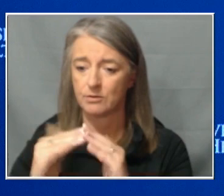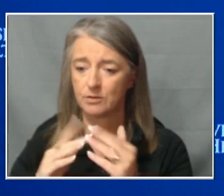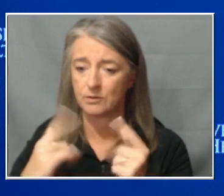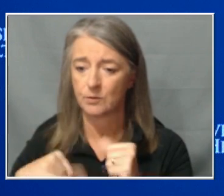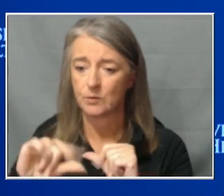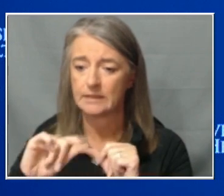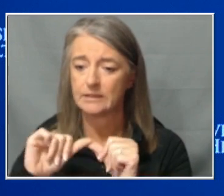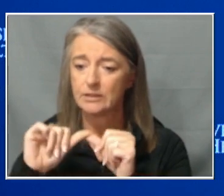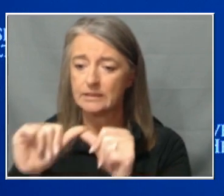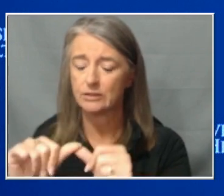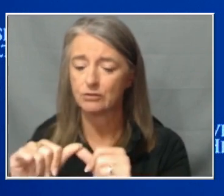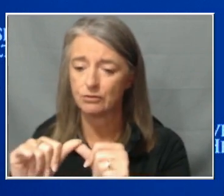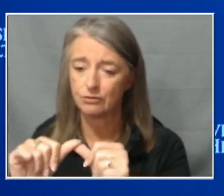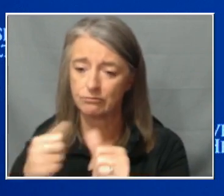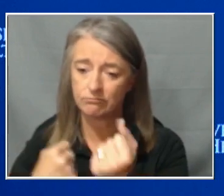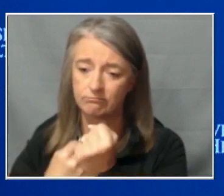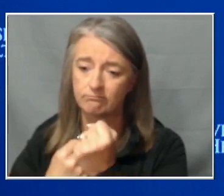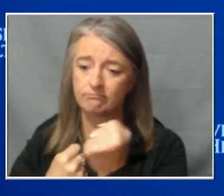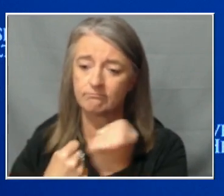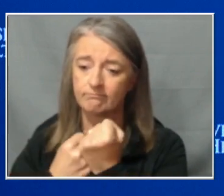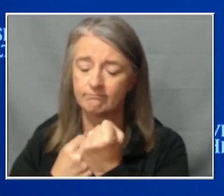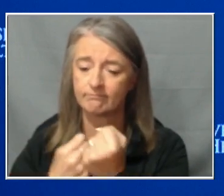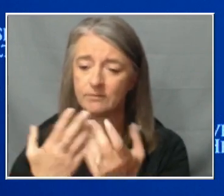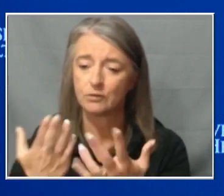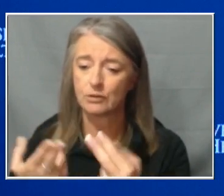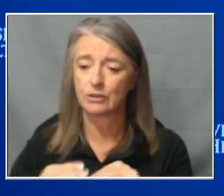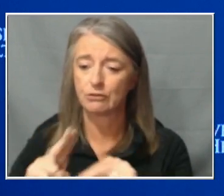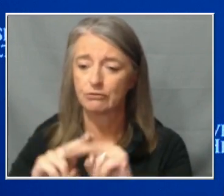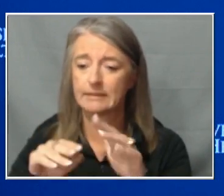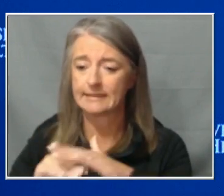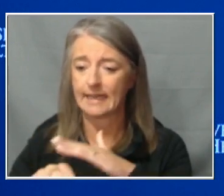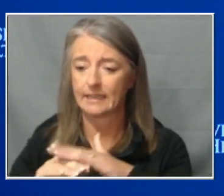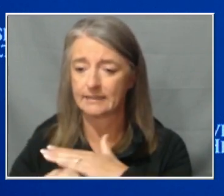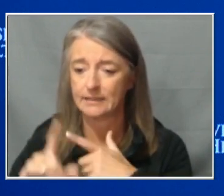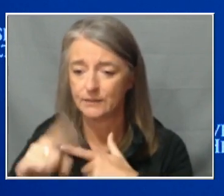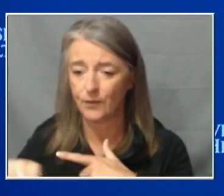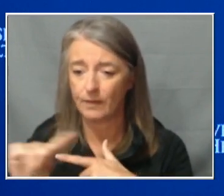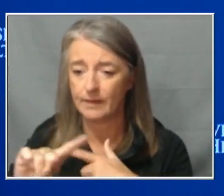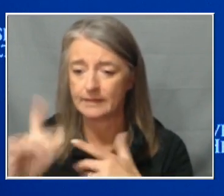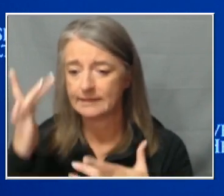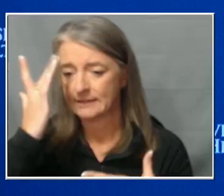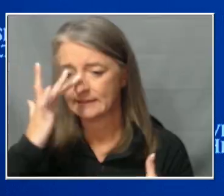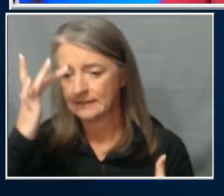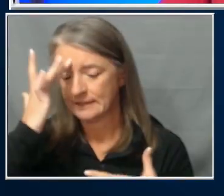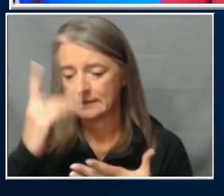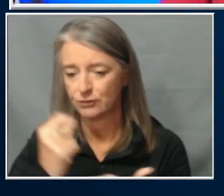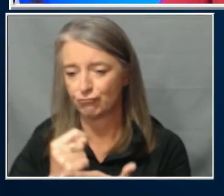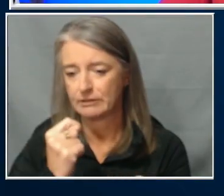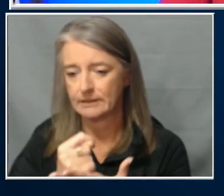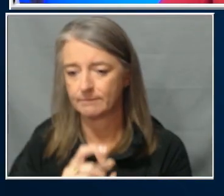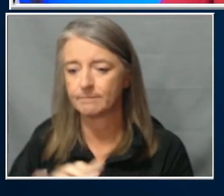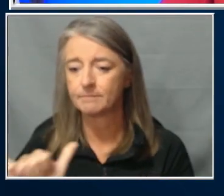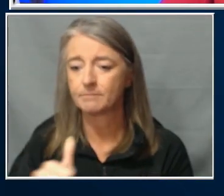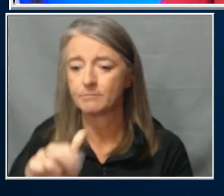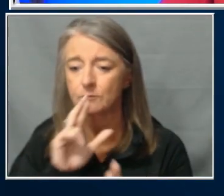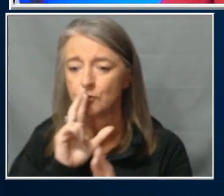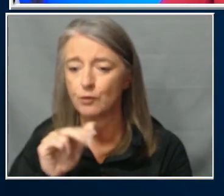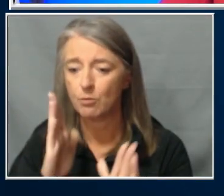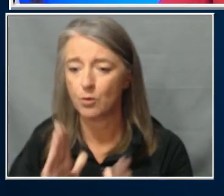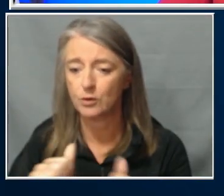to target to help increase access and surveillance for these so we can get these diseases treated. Any reporters with us